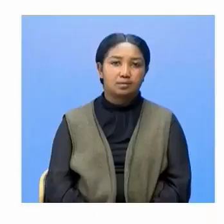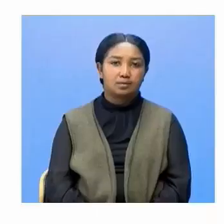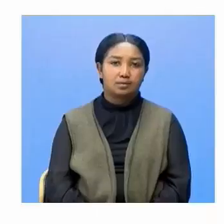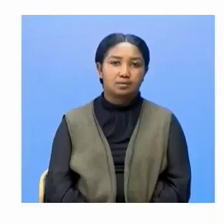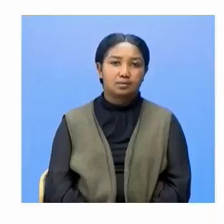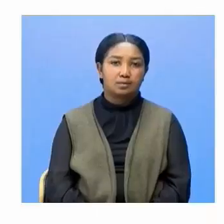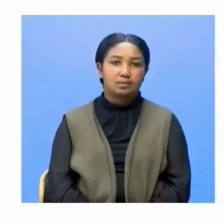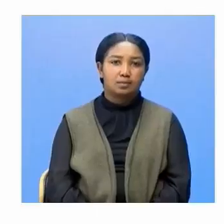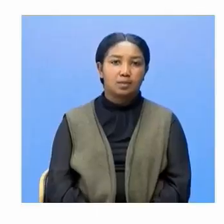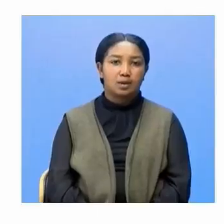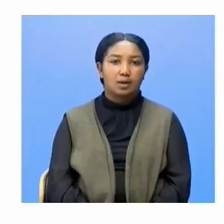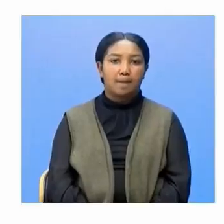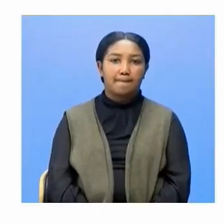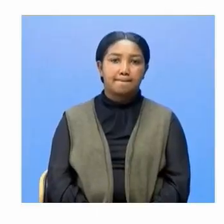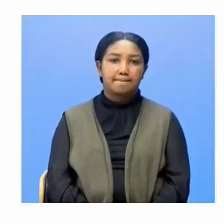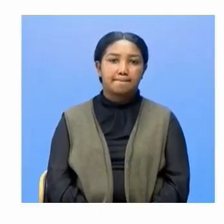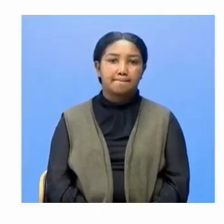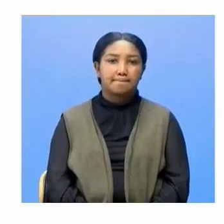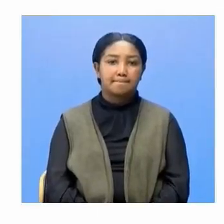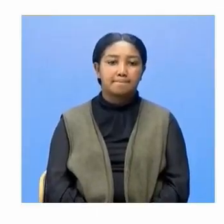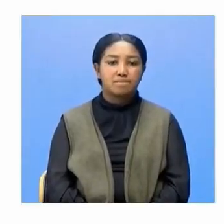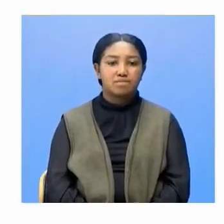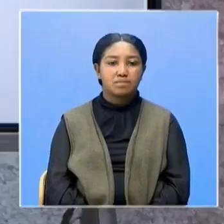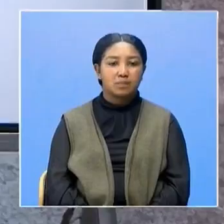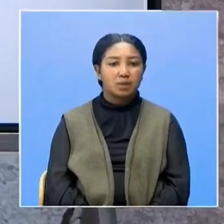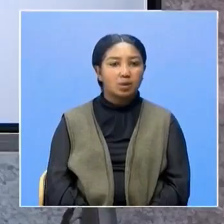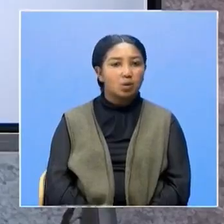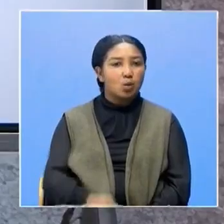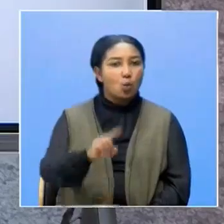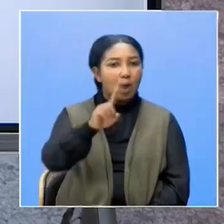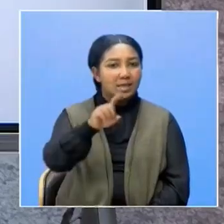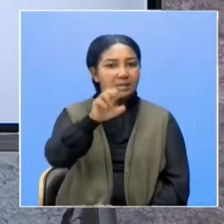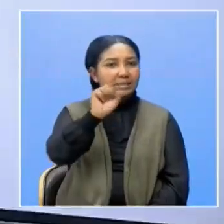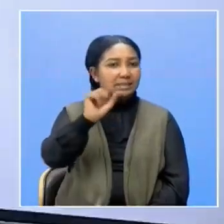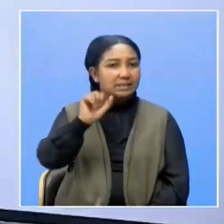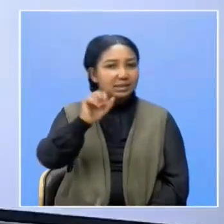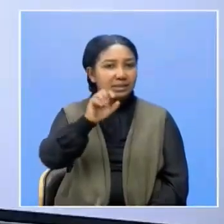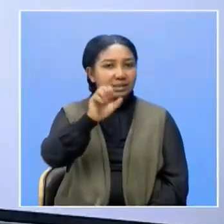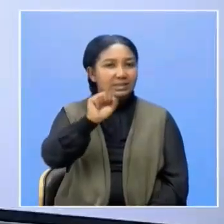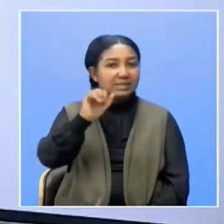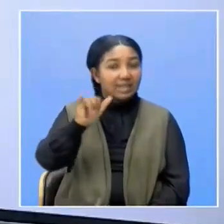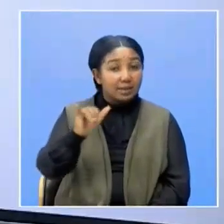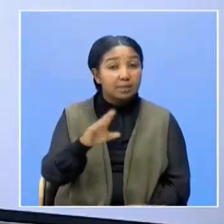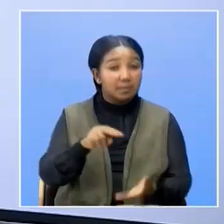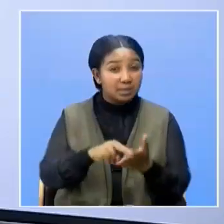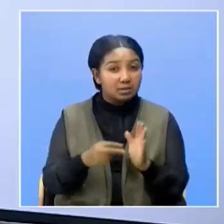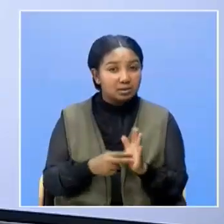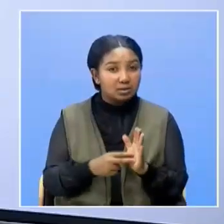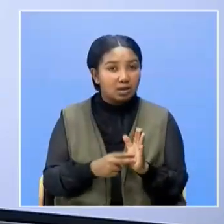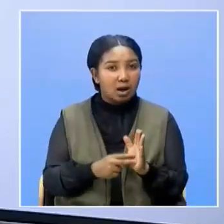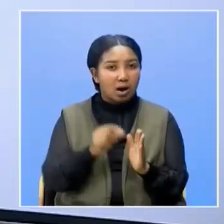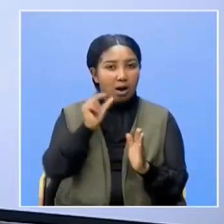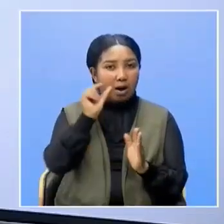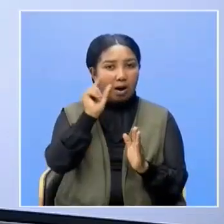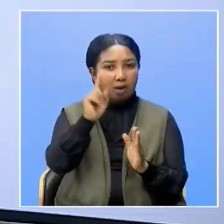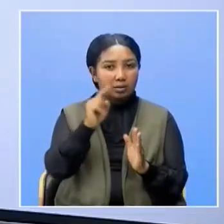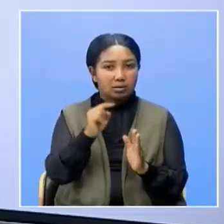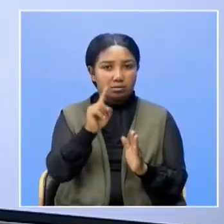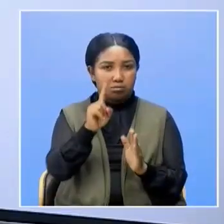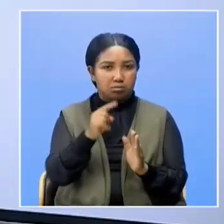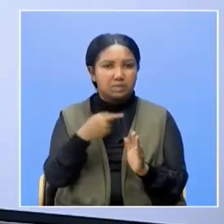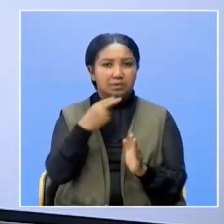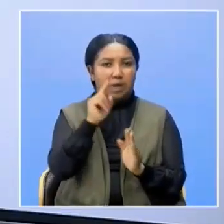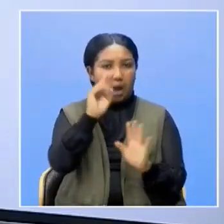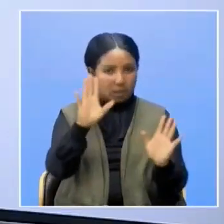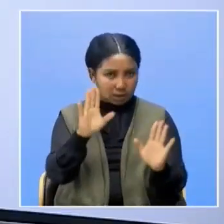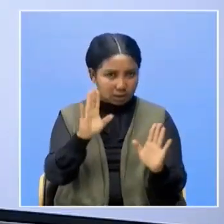words, okay? One-syllable words, which means words which we can't say them with a breath. They